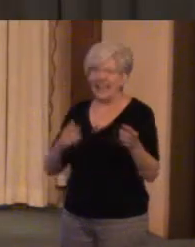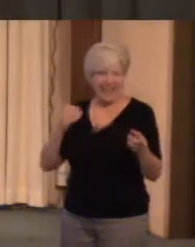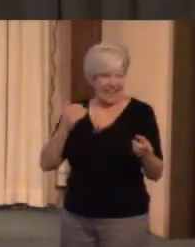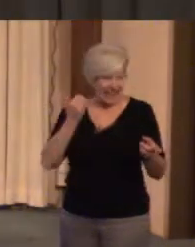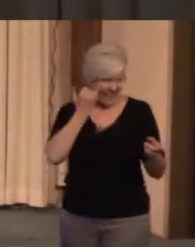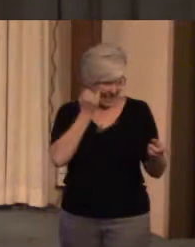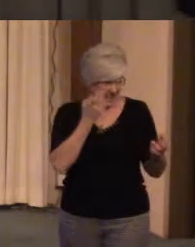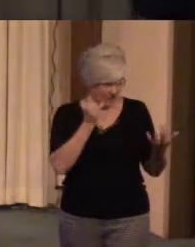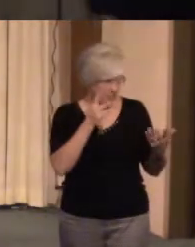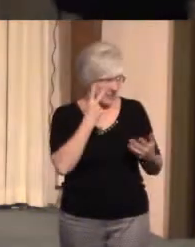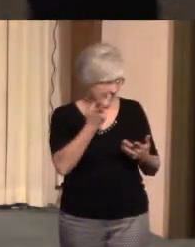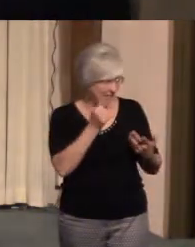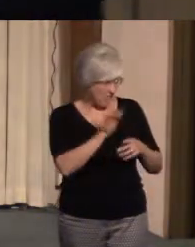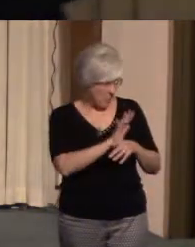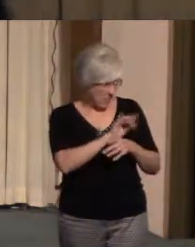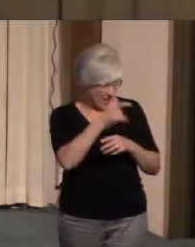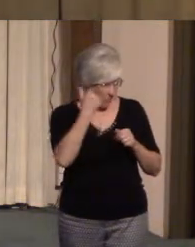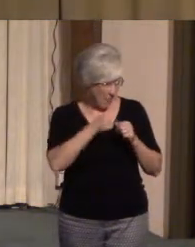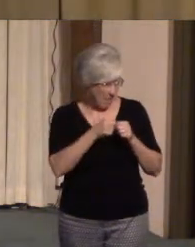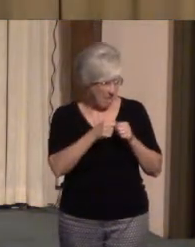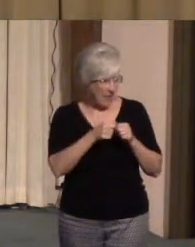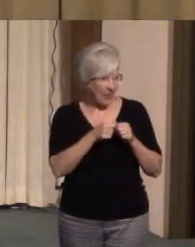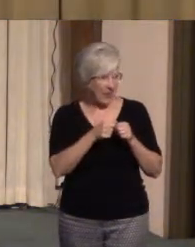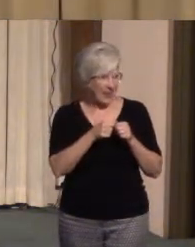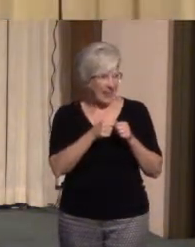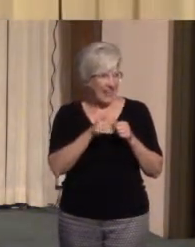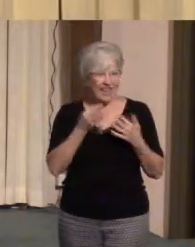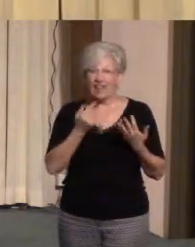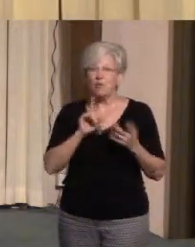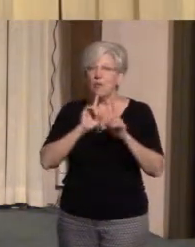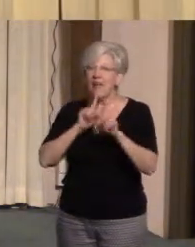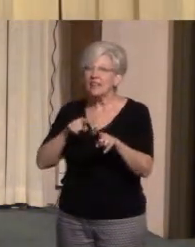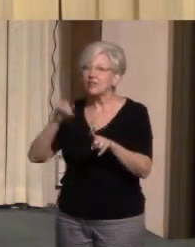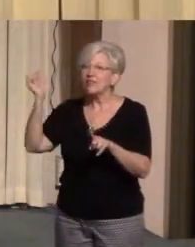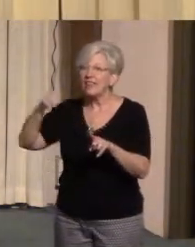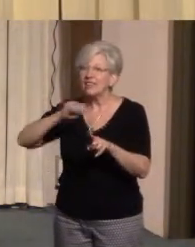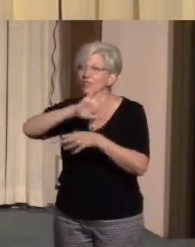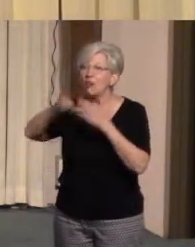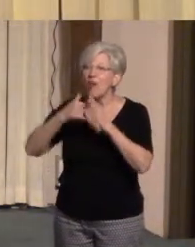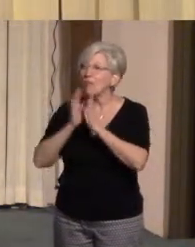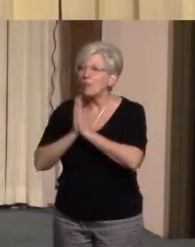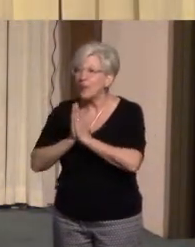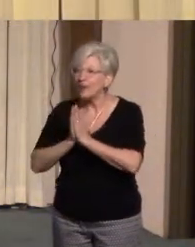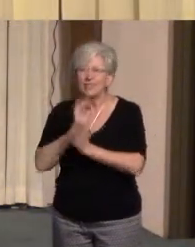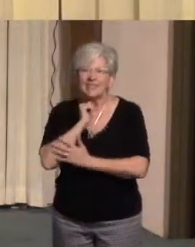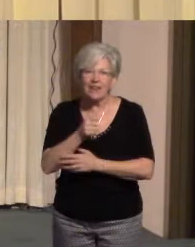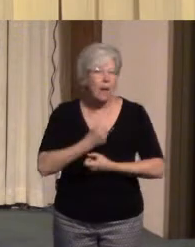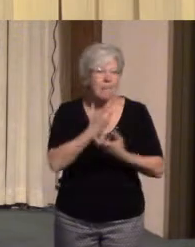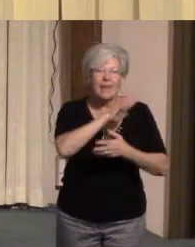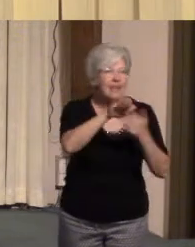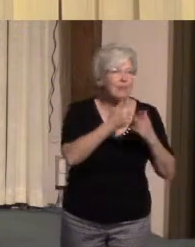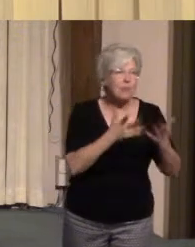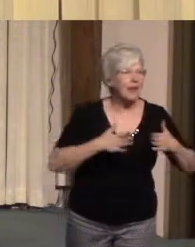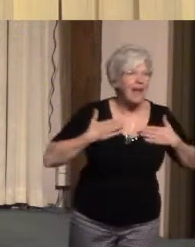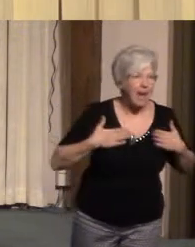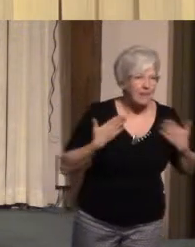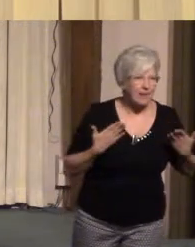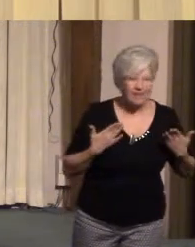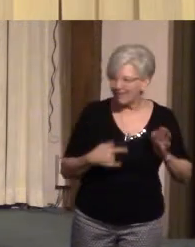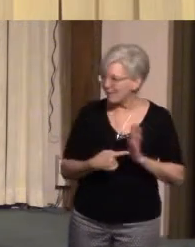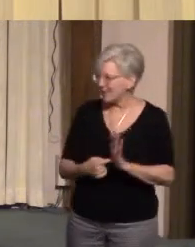as if you have seen the movie and remember it, you'll remember that answering yes to all those prayers did not make everyone